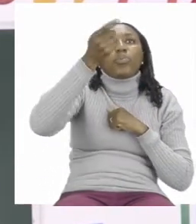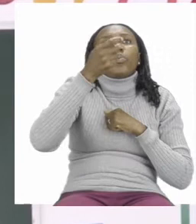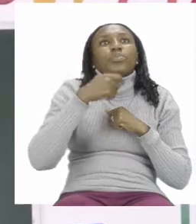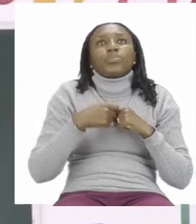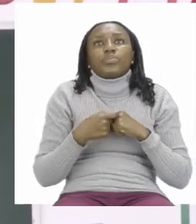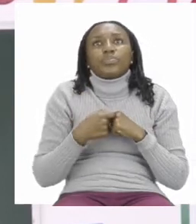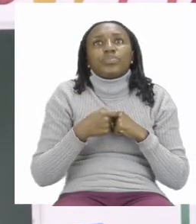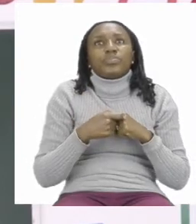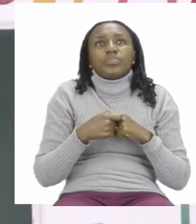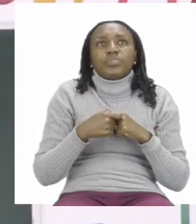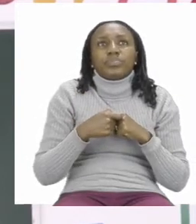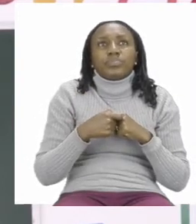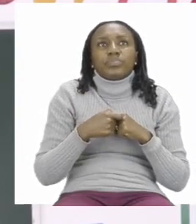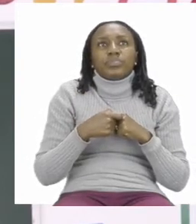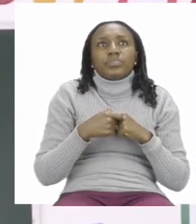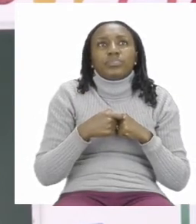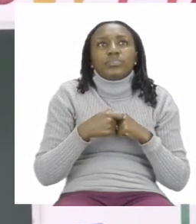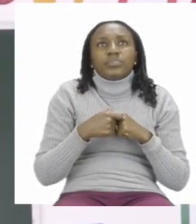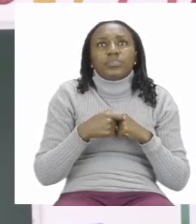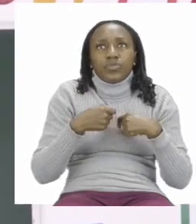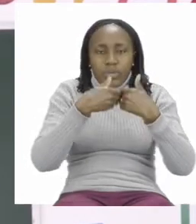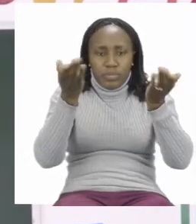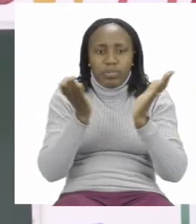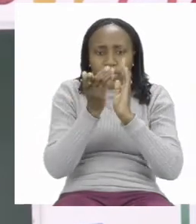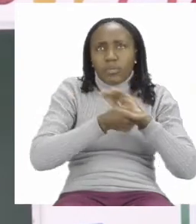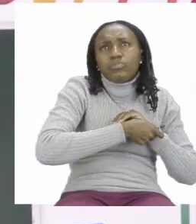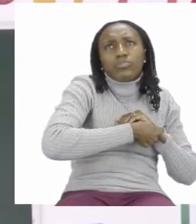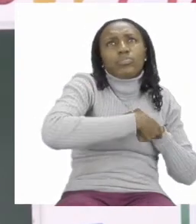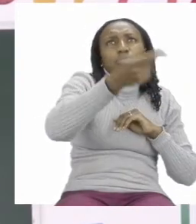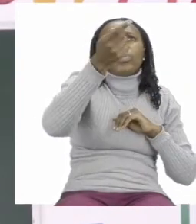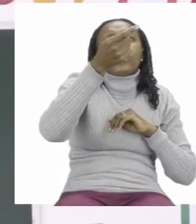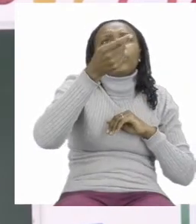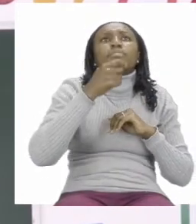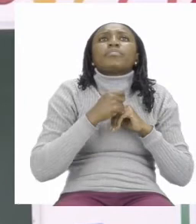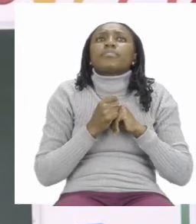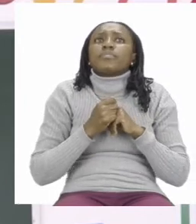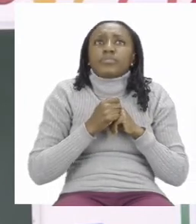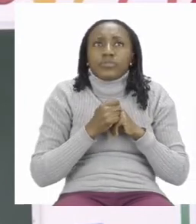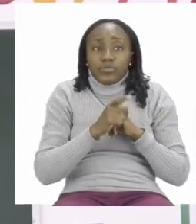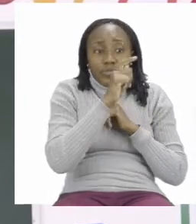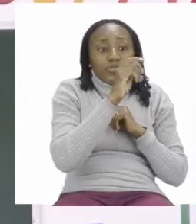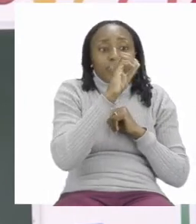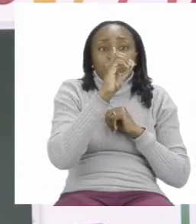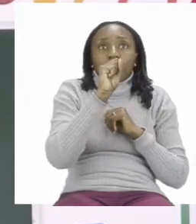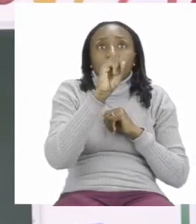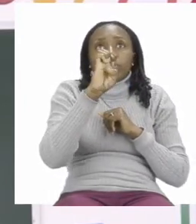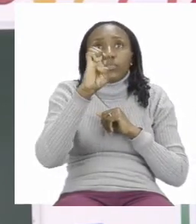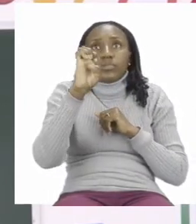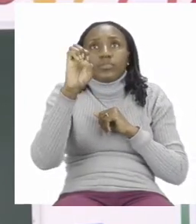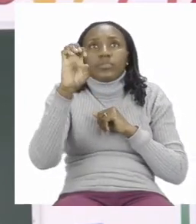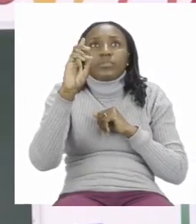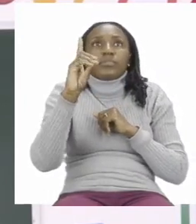each other. And it's very flat, it looks like a plate. And unfortunately, it says Peter threw it onto